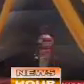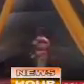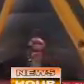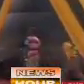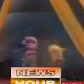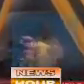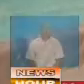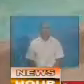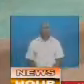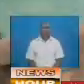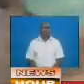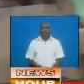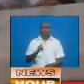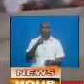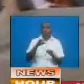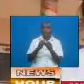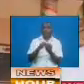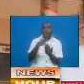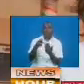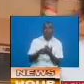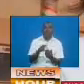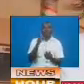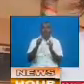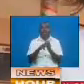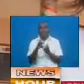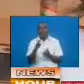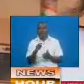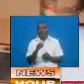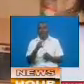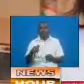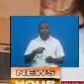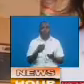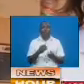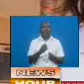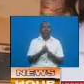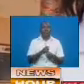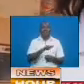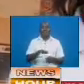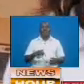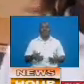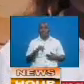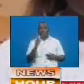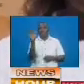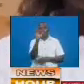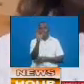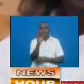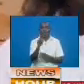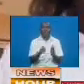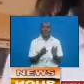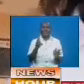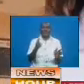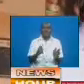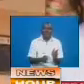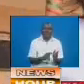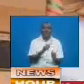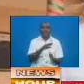Organizers of the funfair spoke to GTV. Just want to make our kids happy because Christmas is one of something. So we just